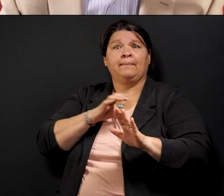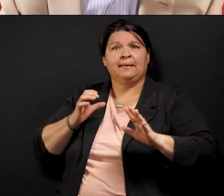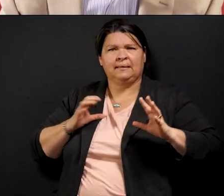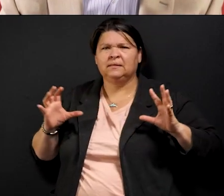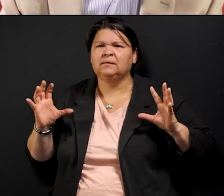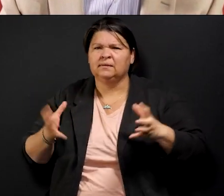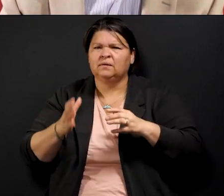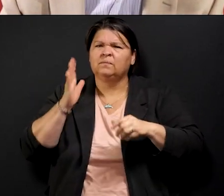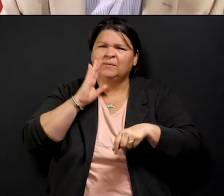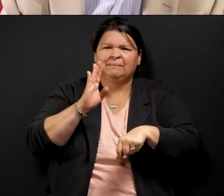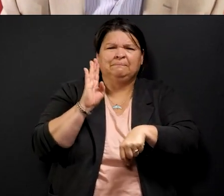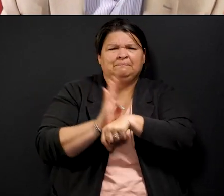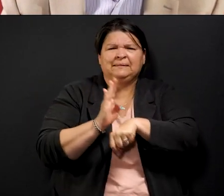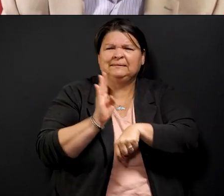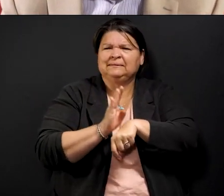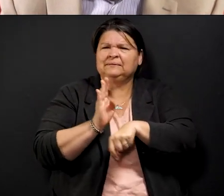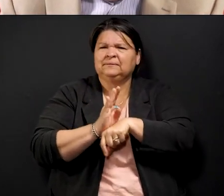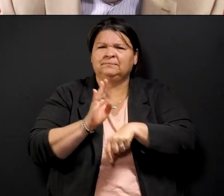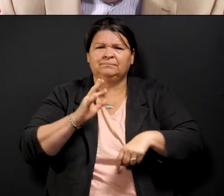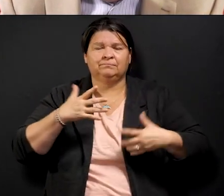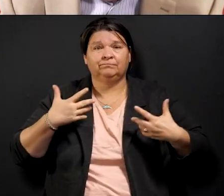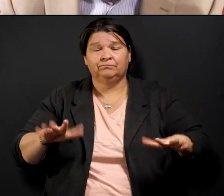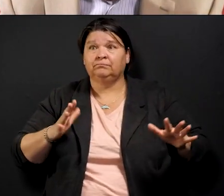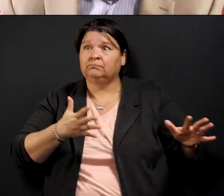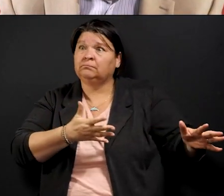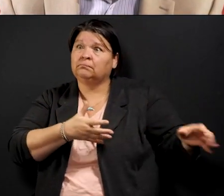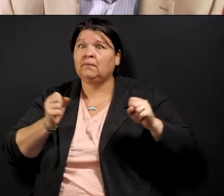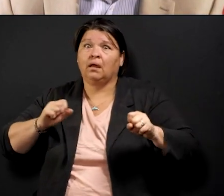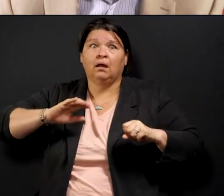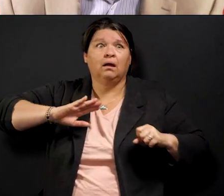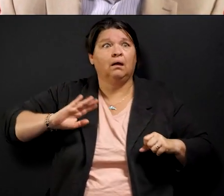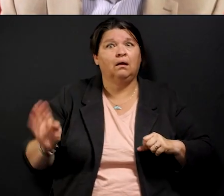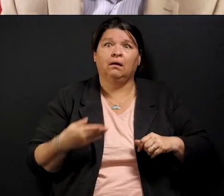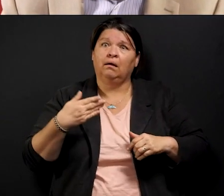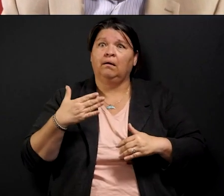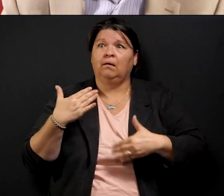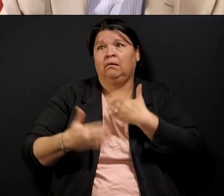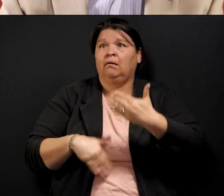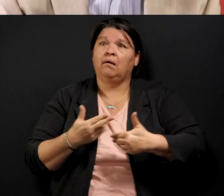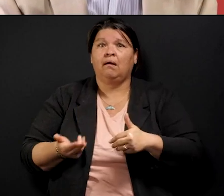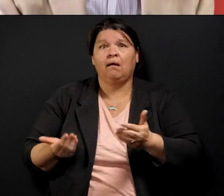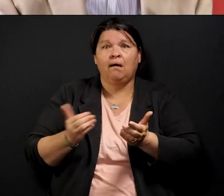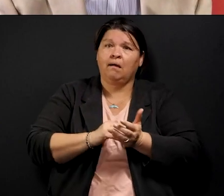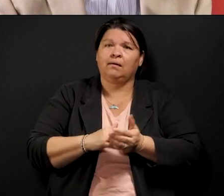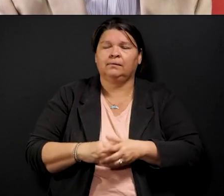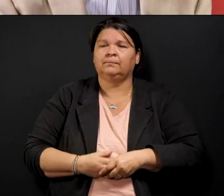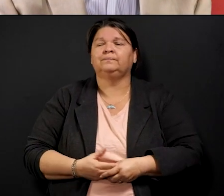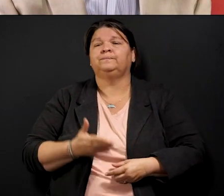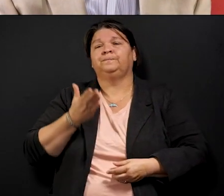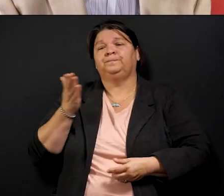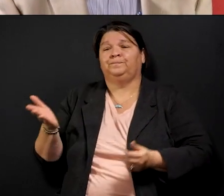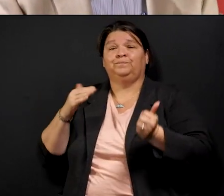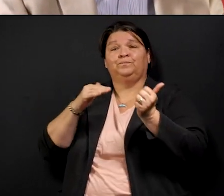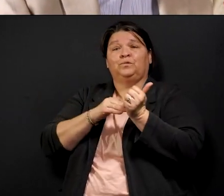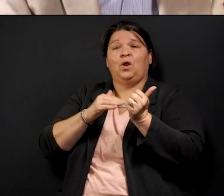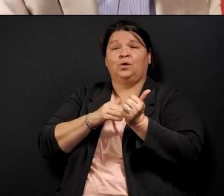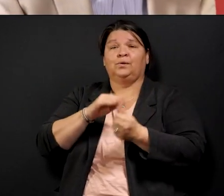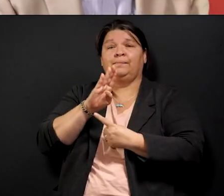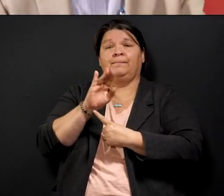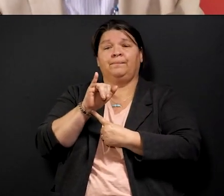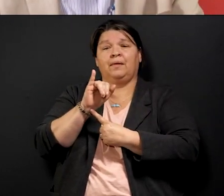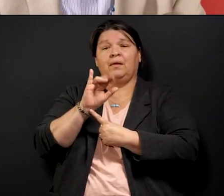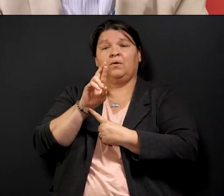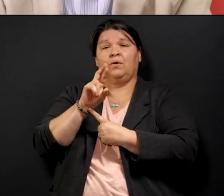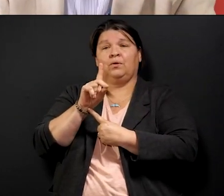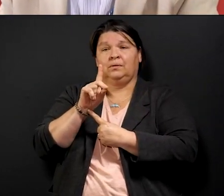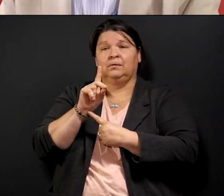come back. So, Brian, I know Brian Byrd is a doctor. He's been in this field a long time. He's a physician. He's a physician. Physician,